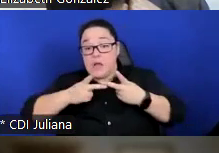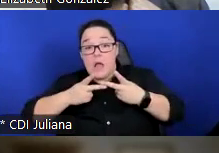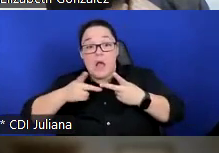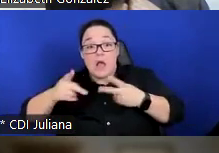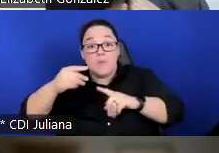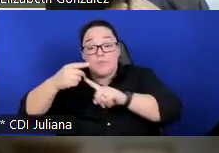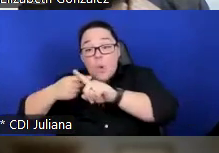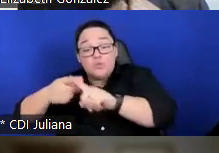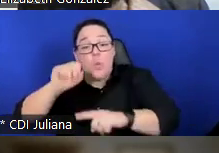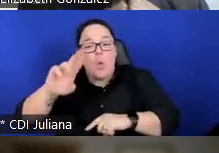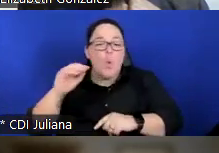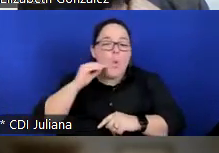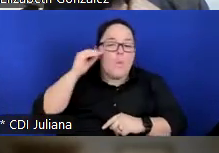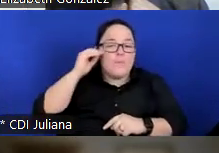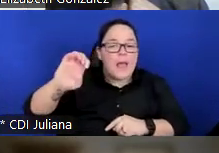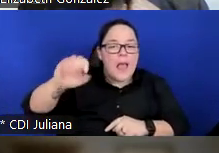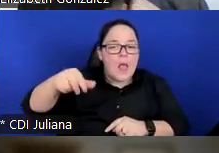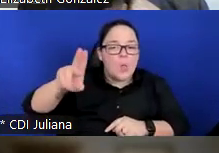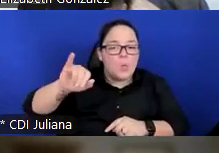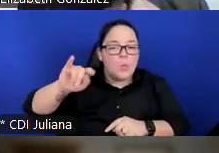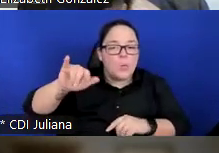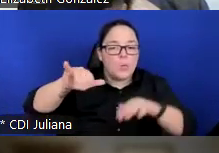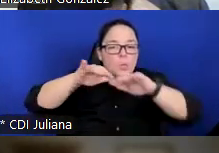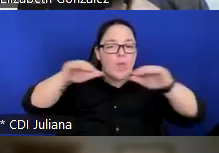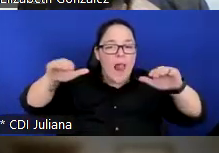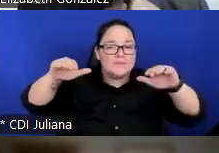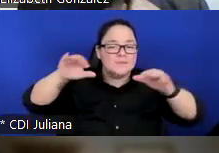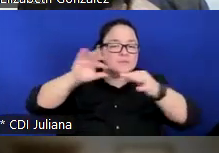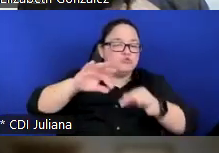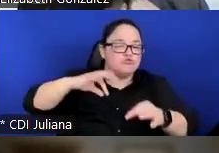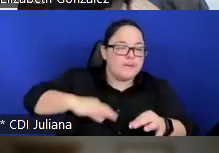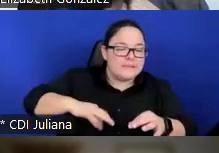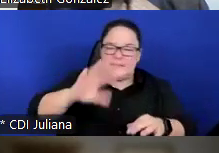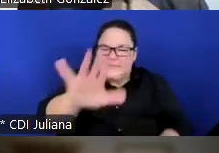credit, the same is true.